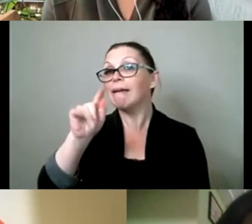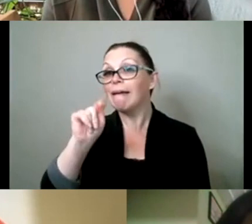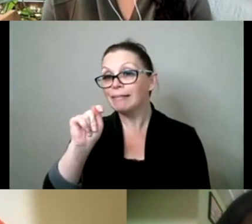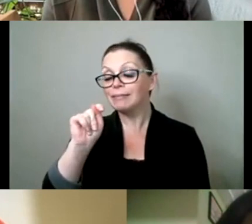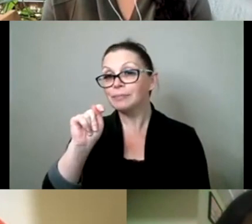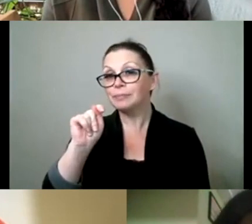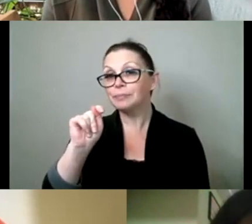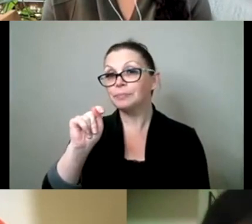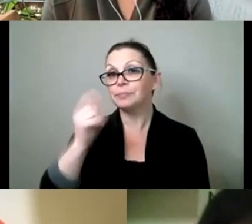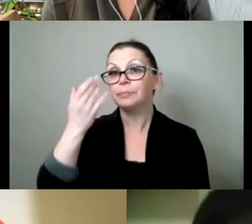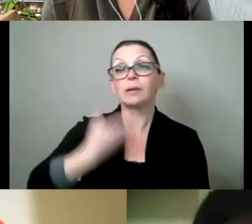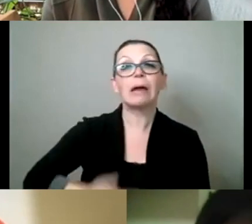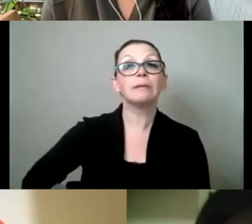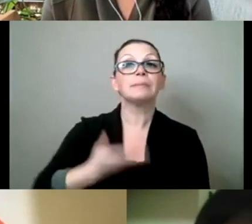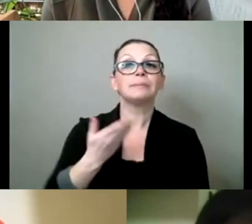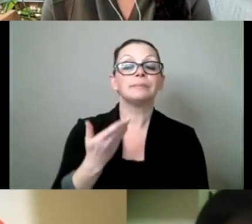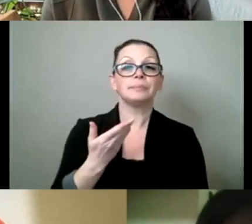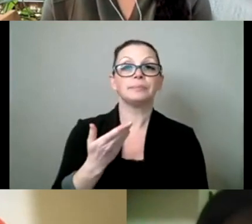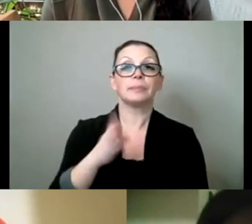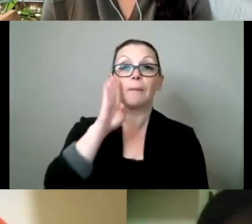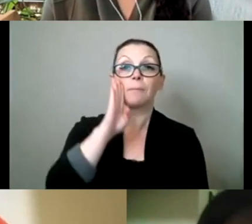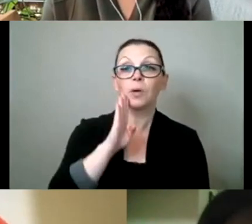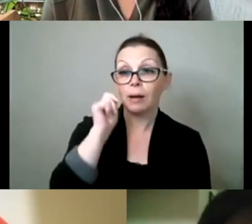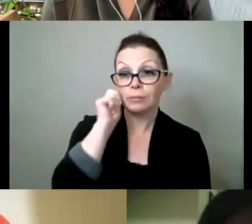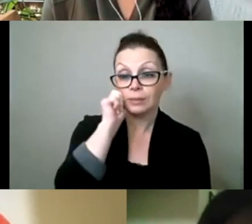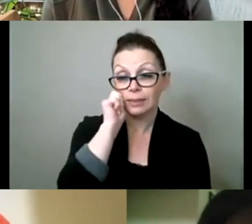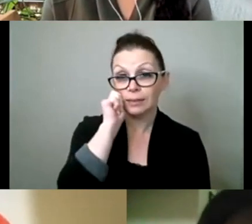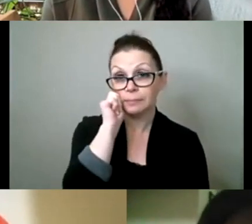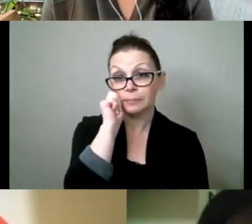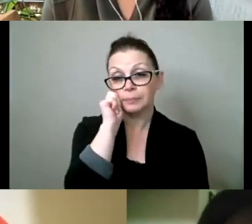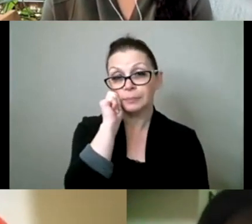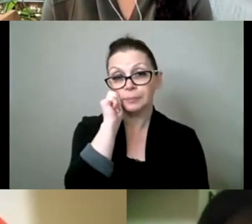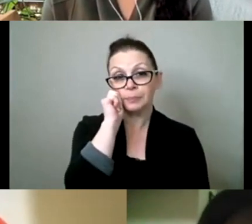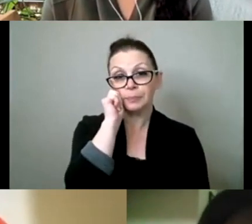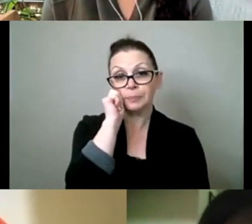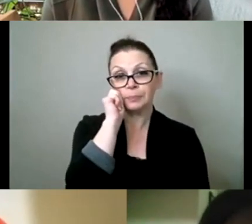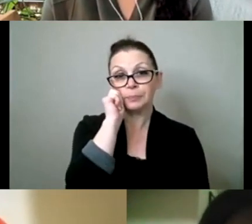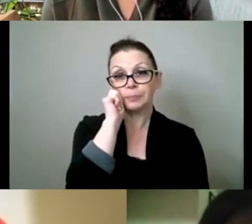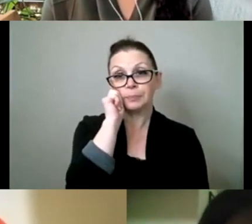I am a brown-skinned